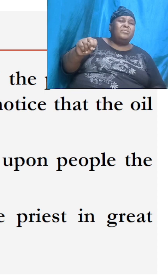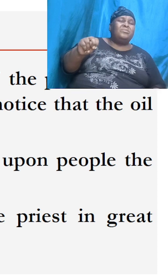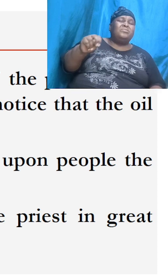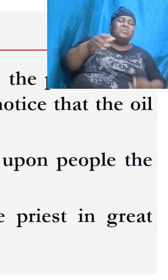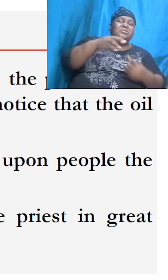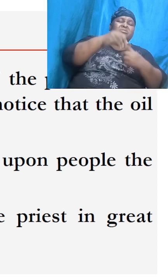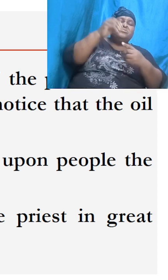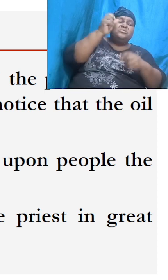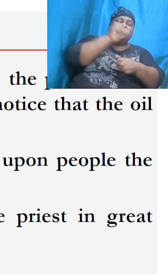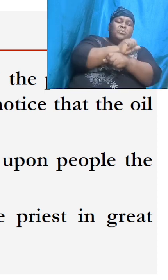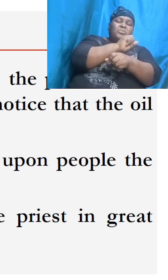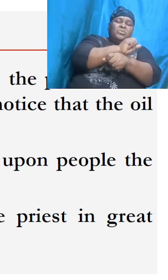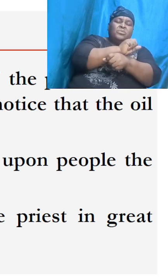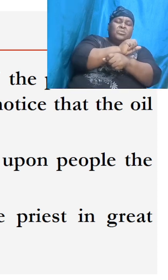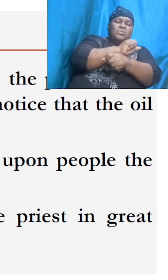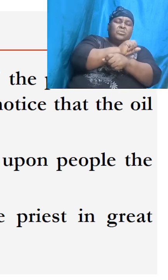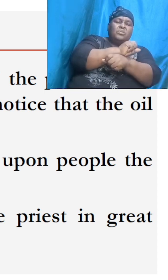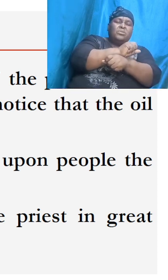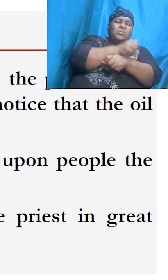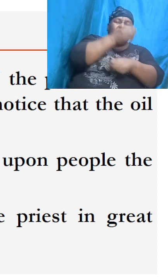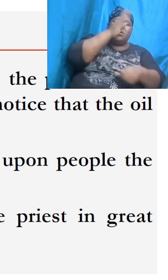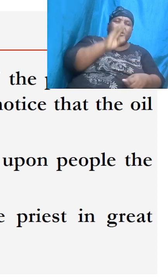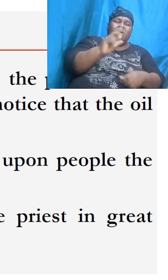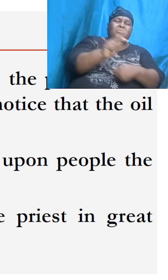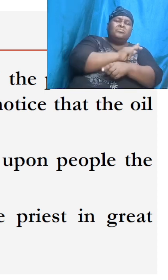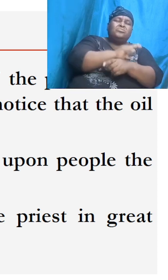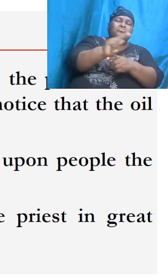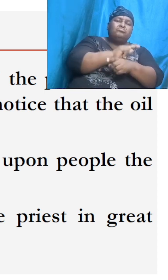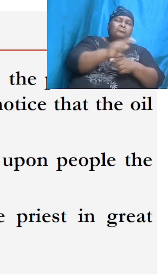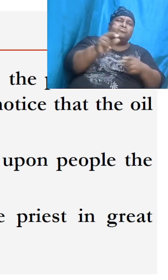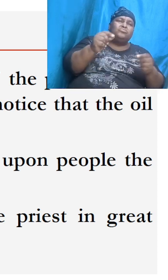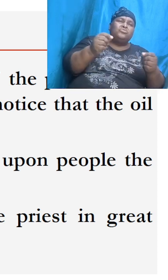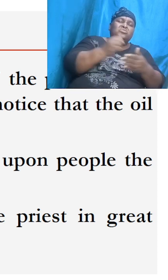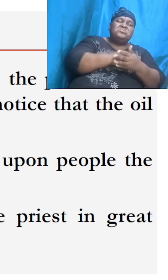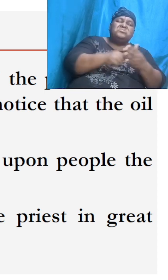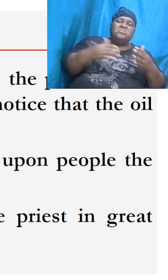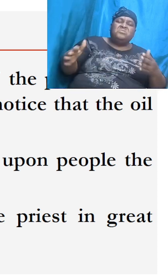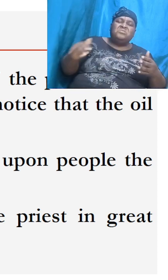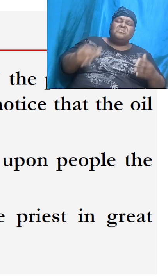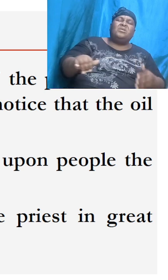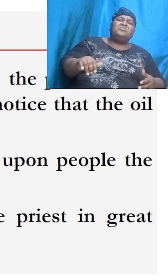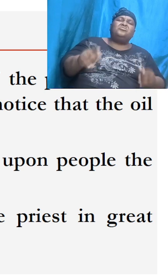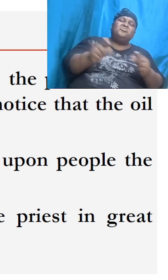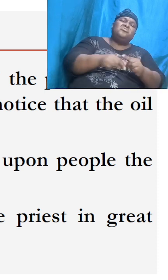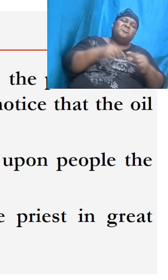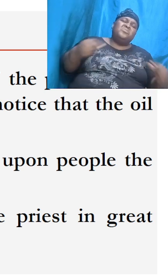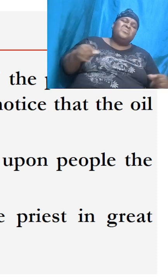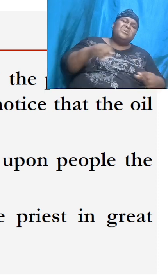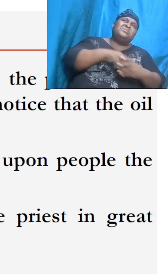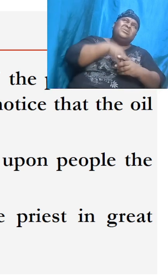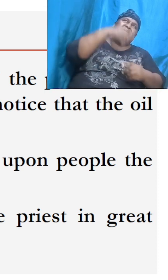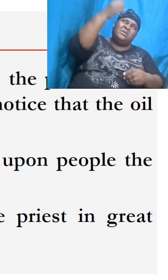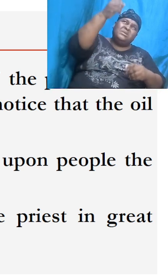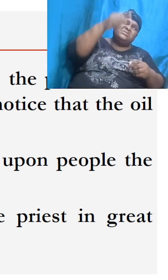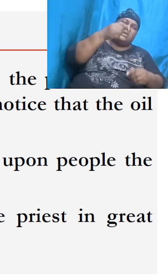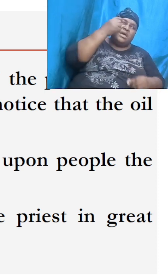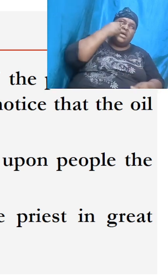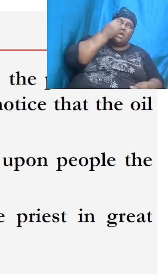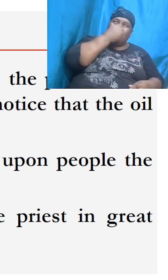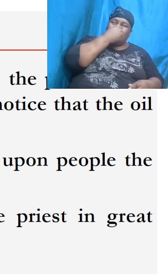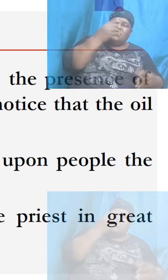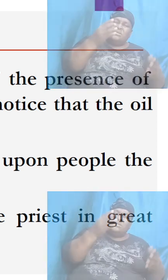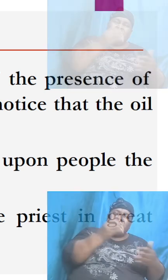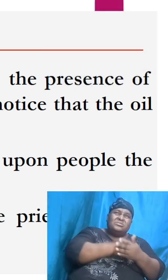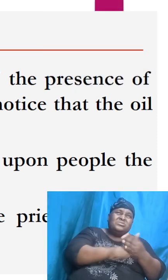Aaron to do something that was great. Amen. In his eyes. Something that he wanted to accomplish.